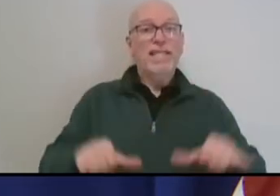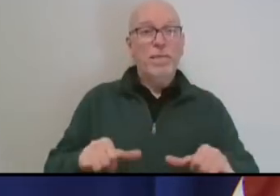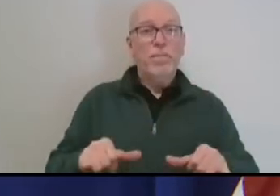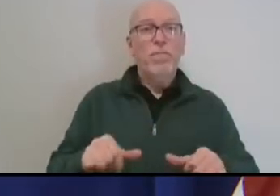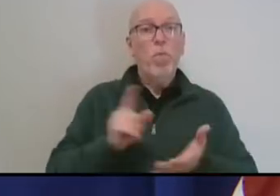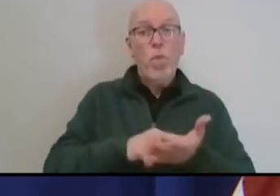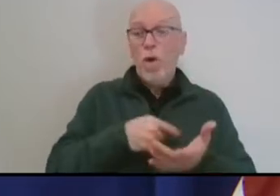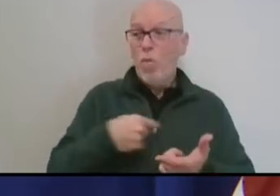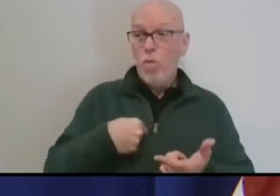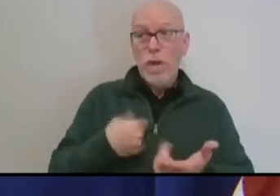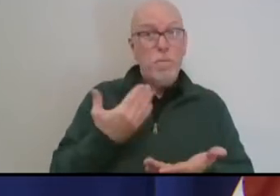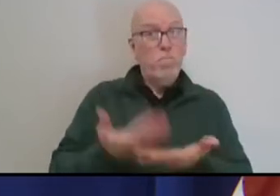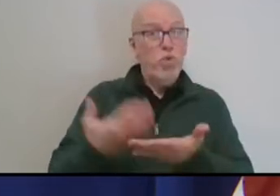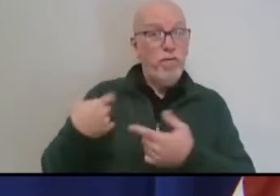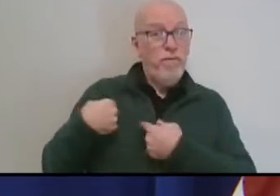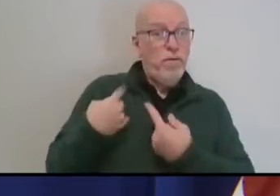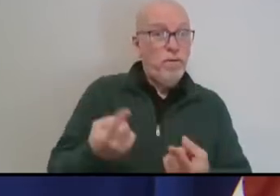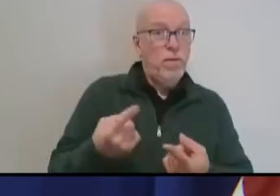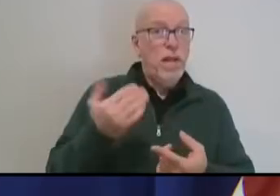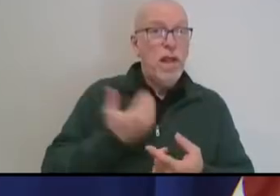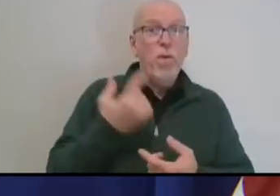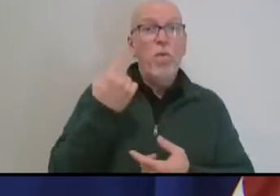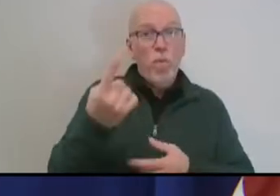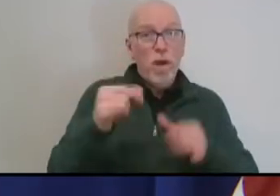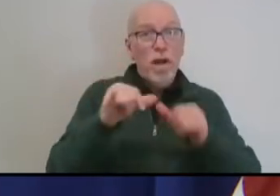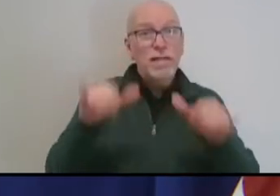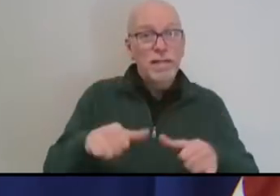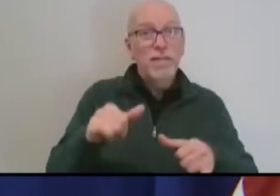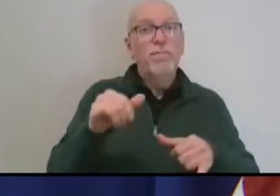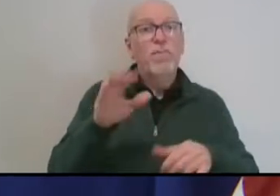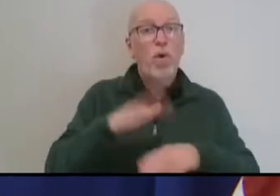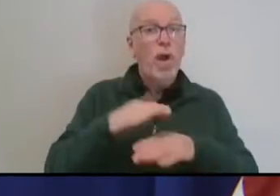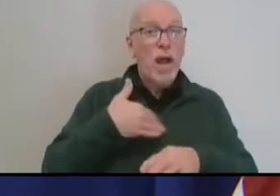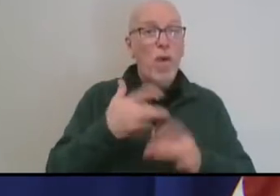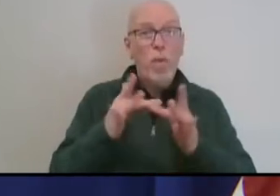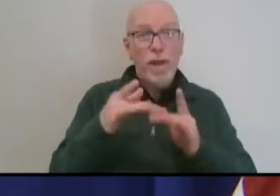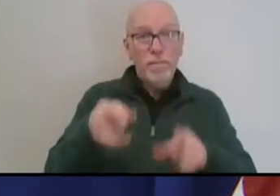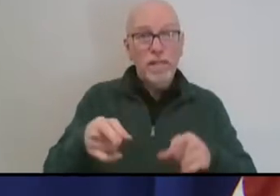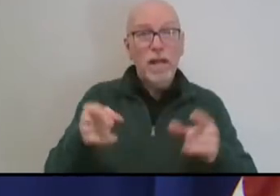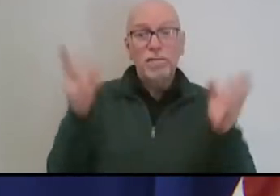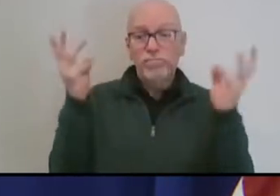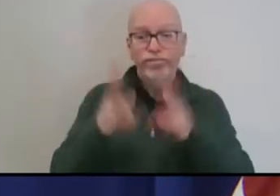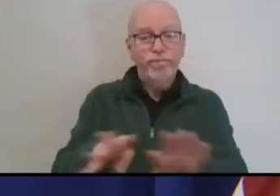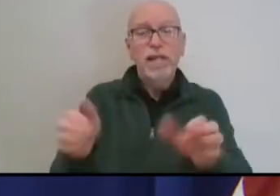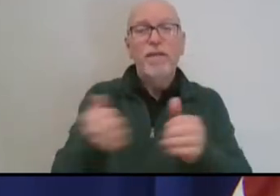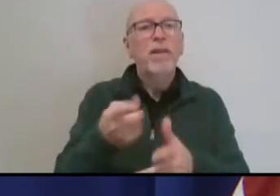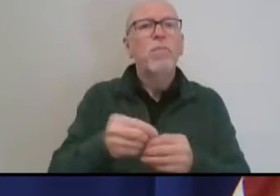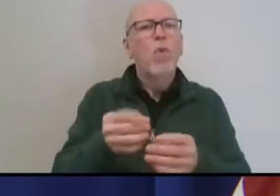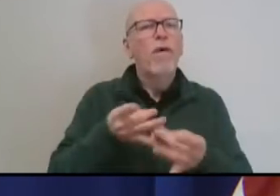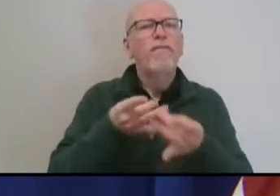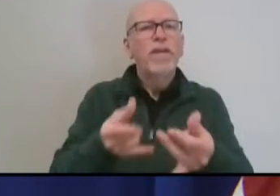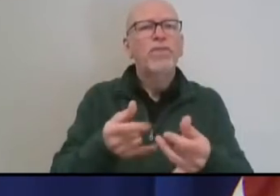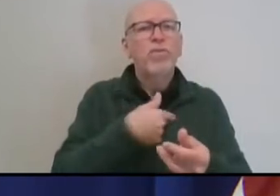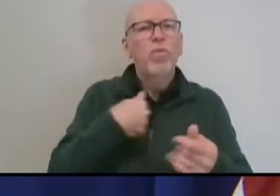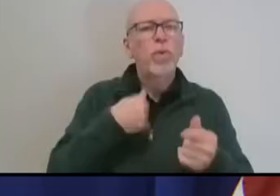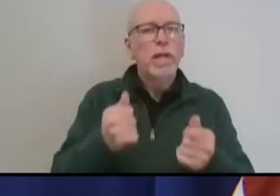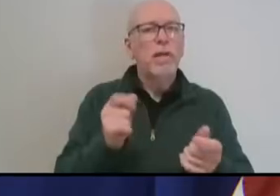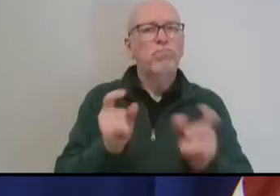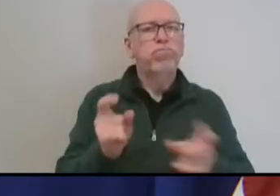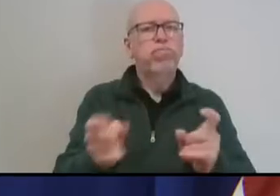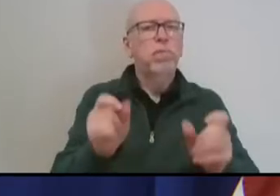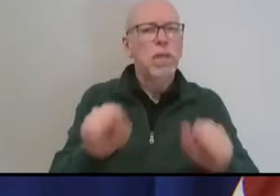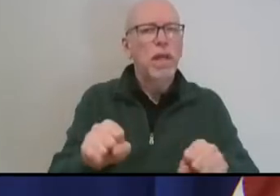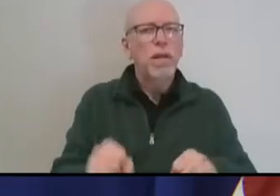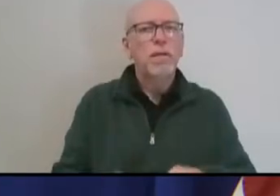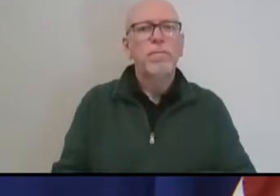proving through that one system, 211 in our website, is it's very efficient and we can be nimble.